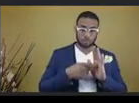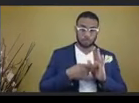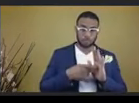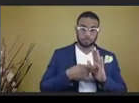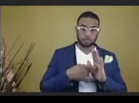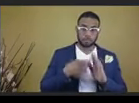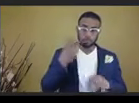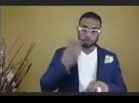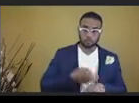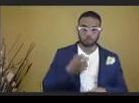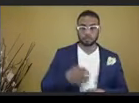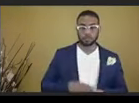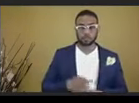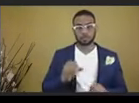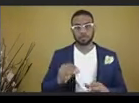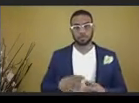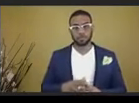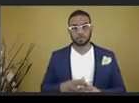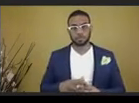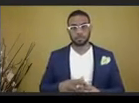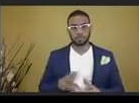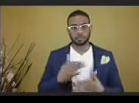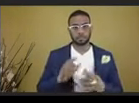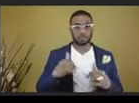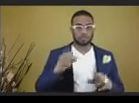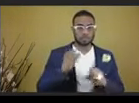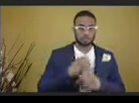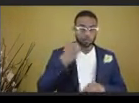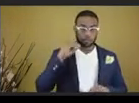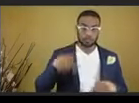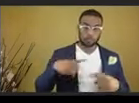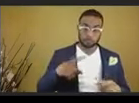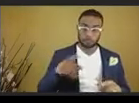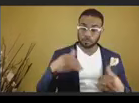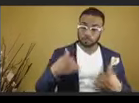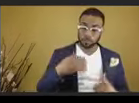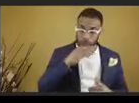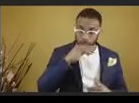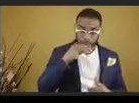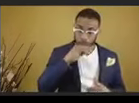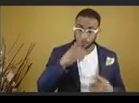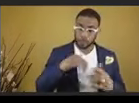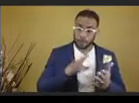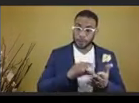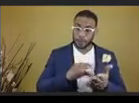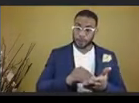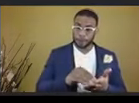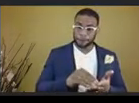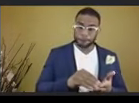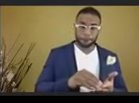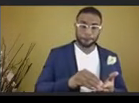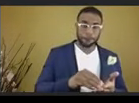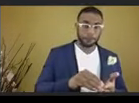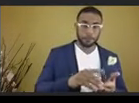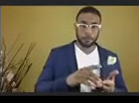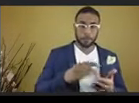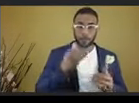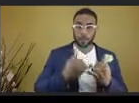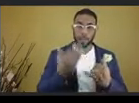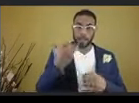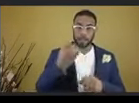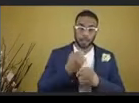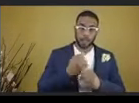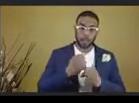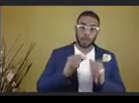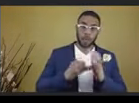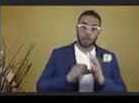hard. So as someone who's been in this fight for as long as you have, what can we learn from the last decade of organizing and pushing to